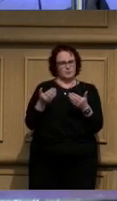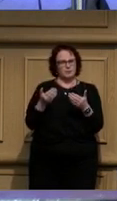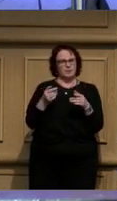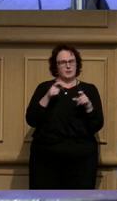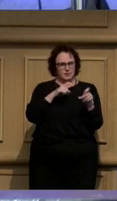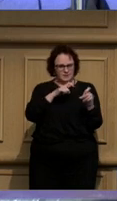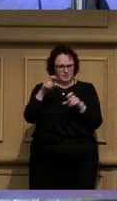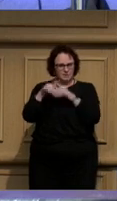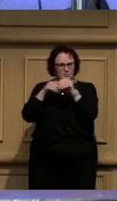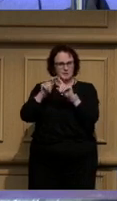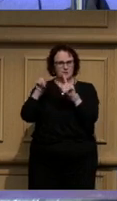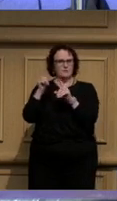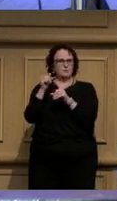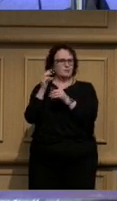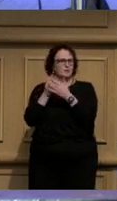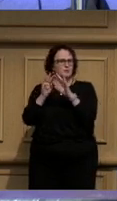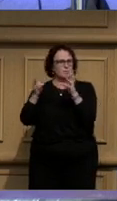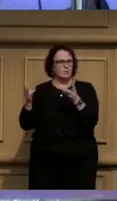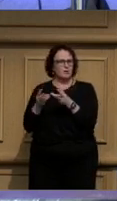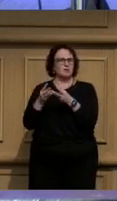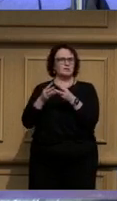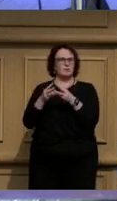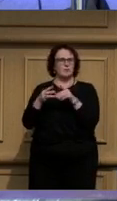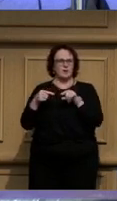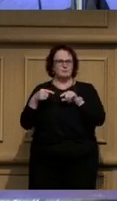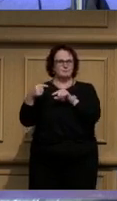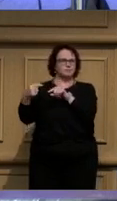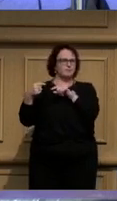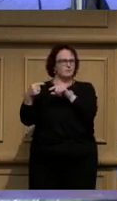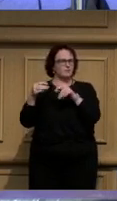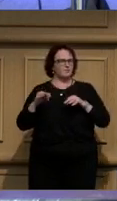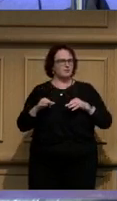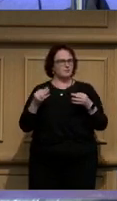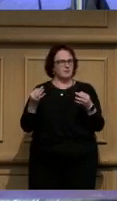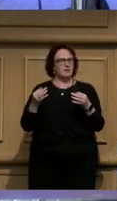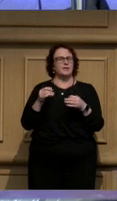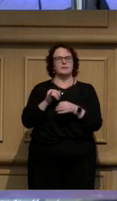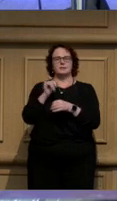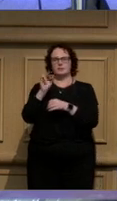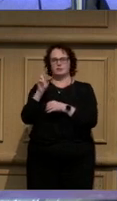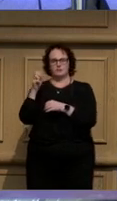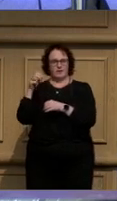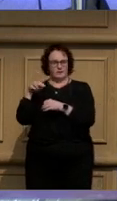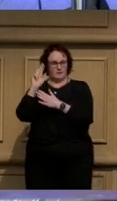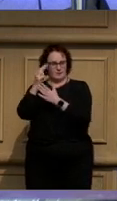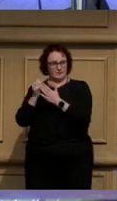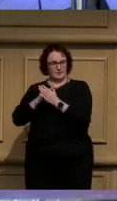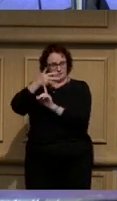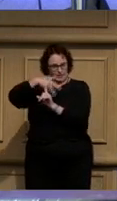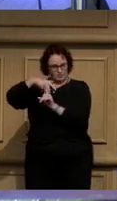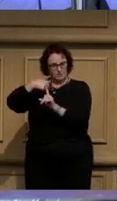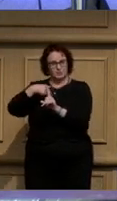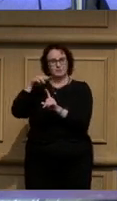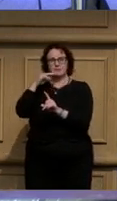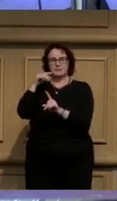world for this freedom. And also, as an Iranian artist coming from that background, so it's